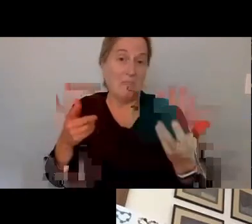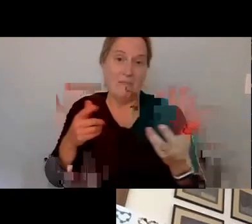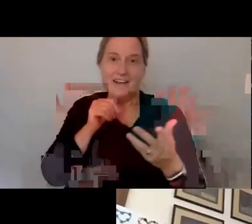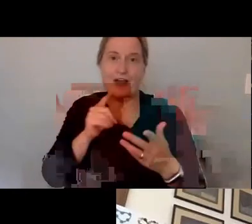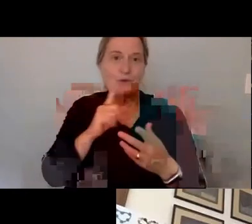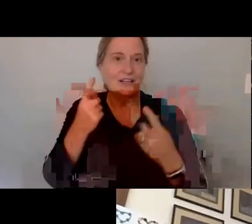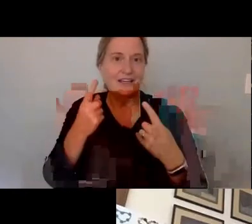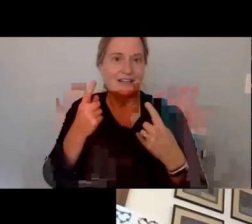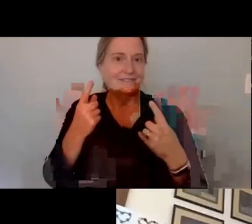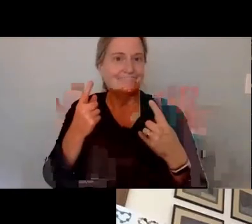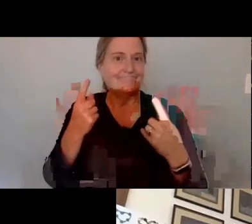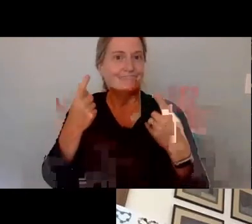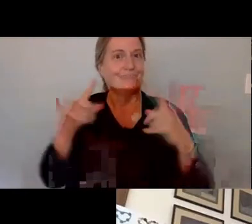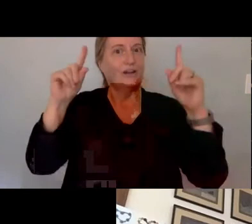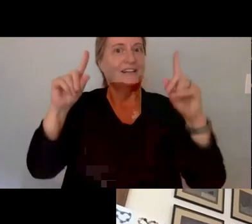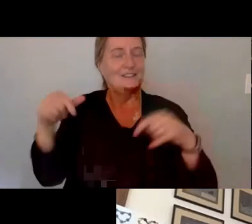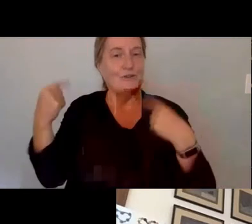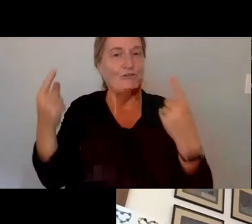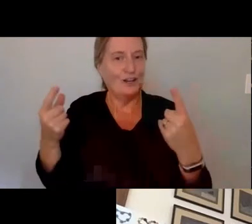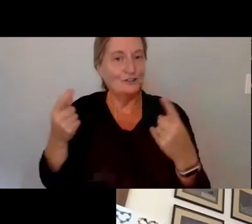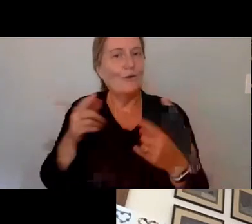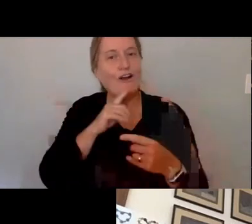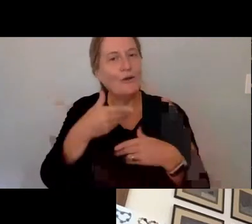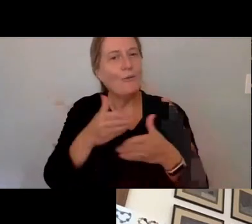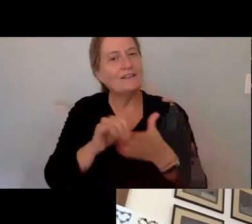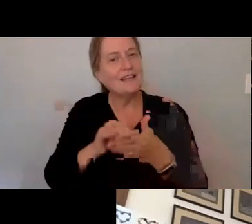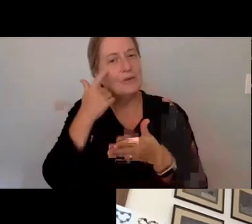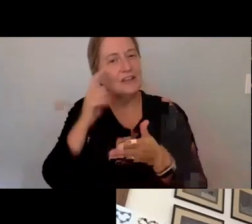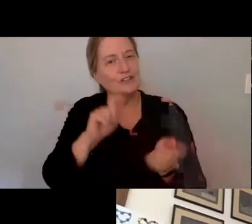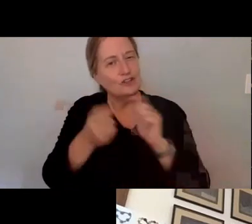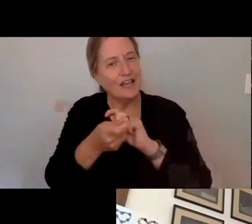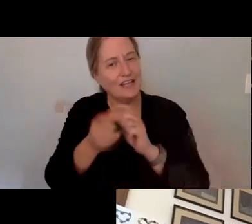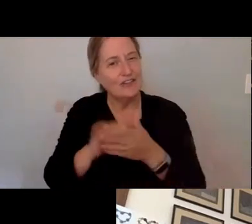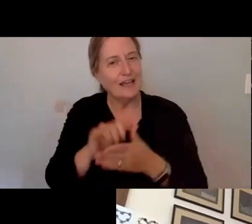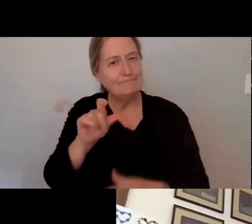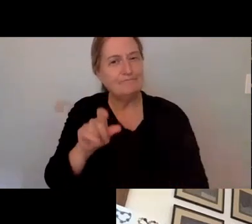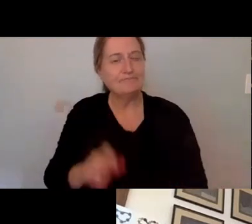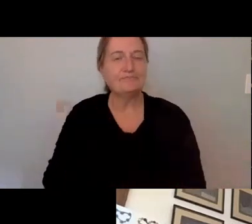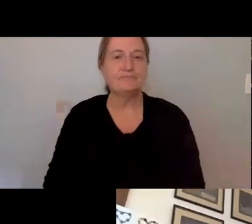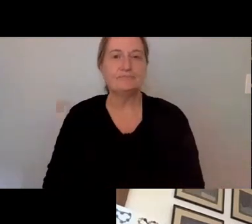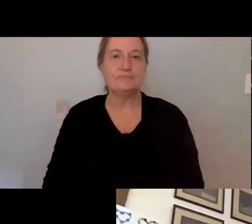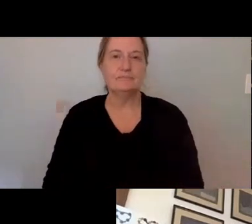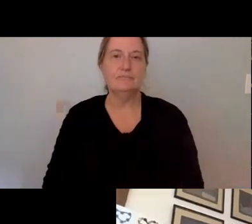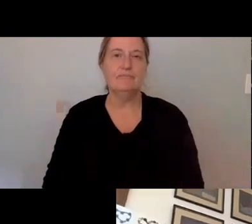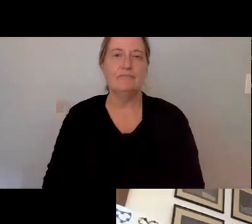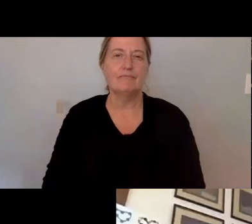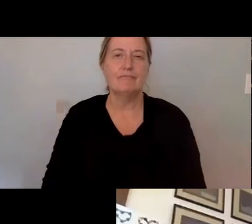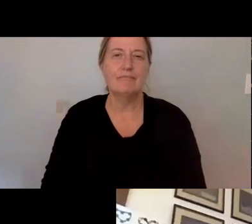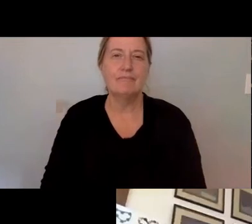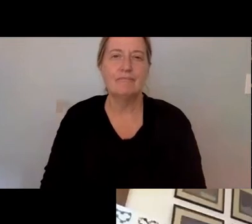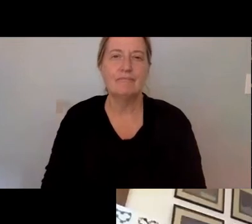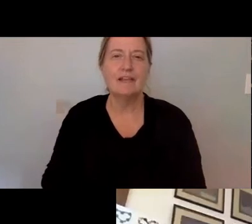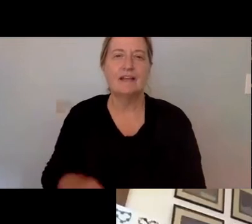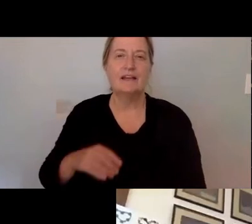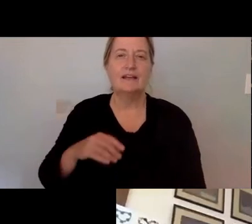of the areas of reform you would like to see proposed in legislation? Well, John, let me go first and then you can fill in all the detail.